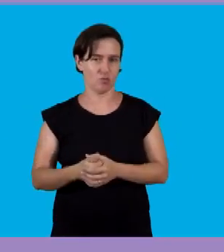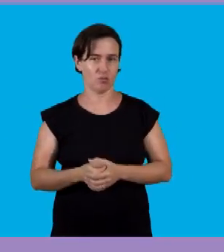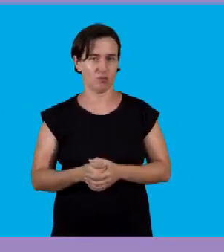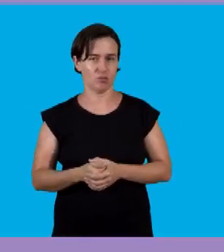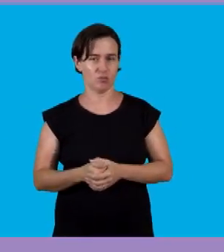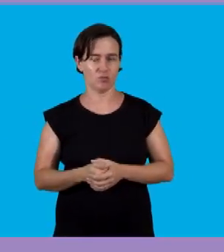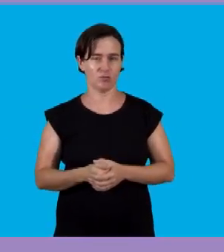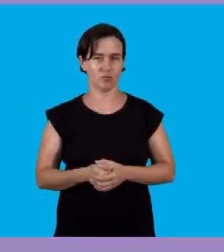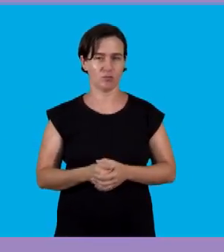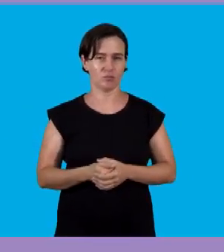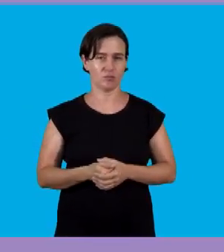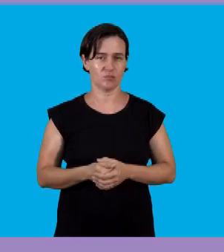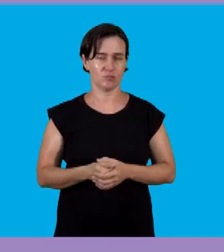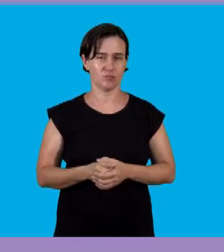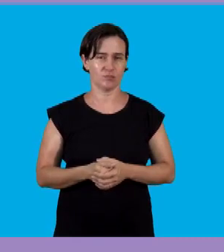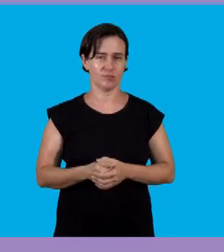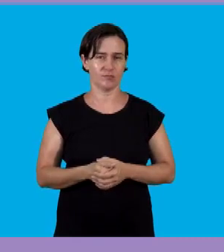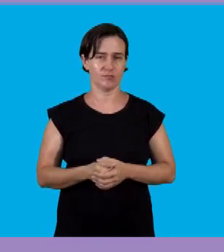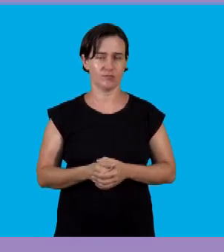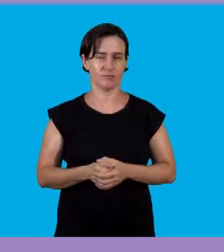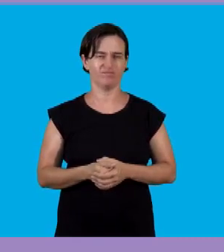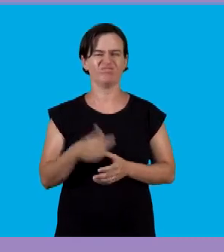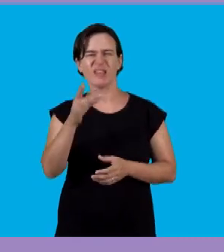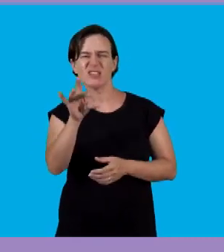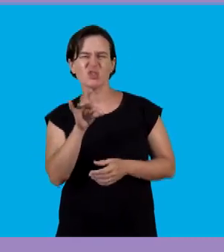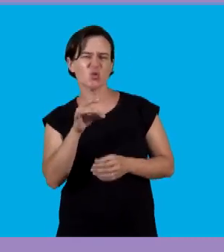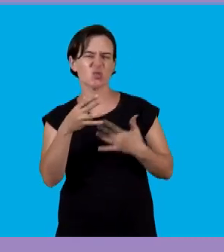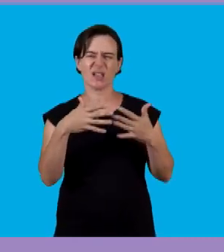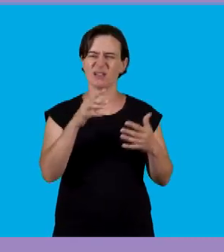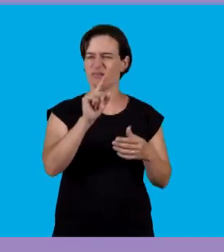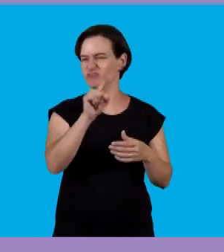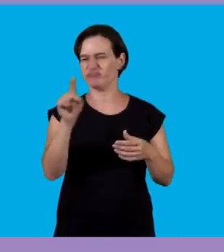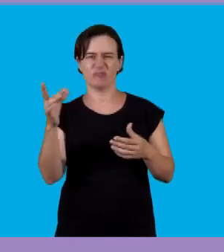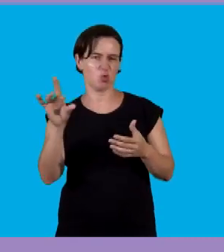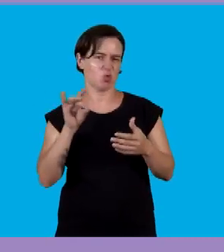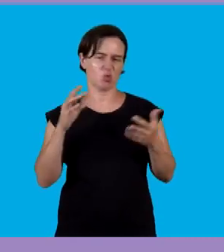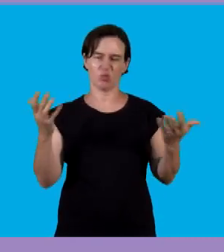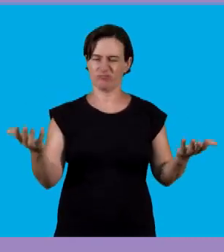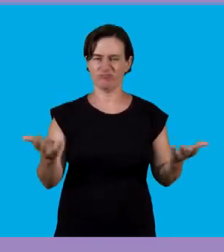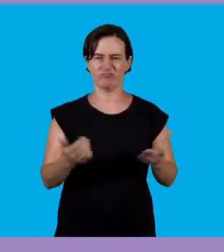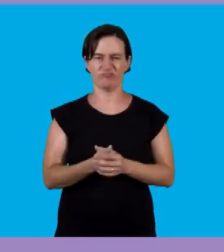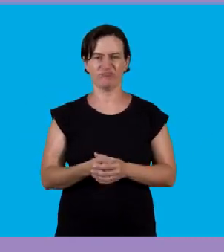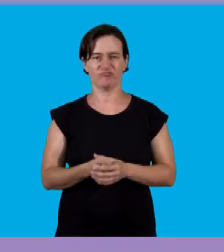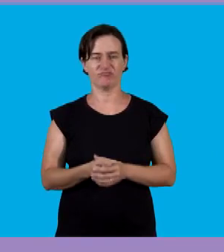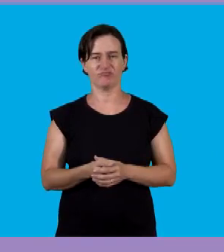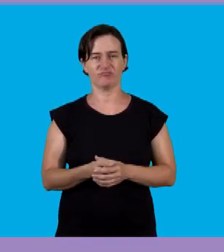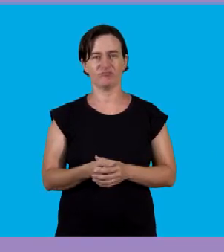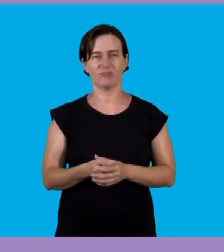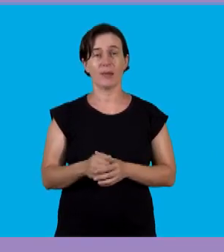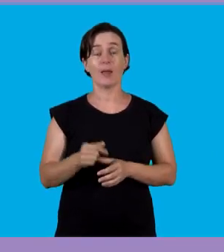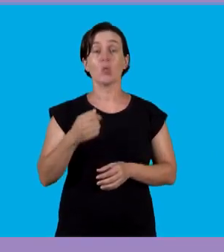that we know we are going to add or subtract. So let's choose any of the output values as long as we use